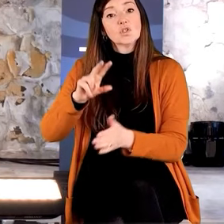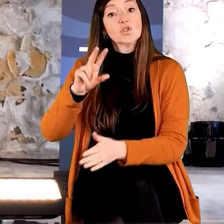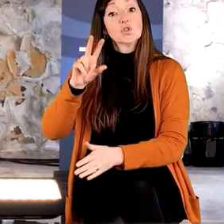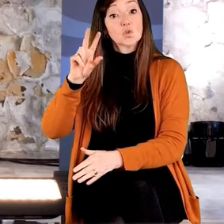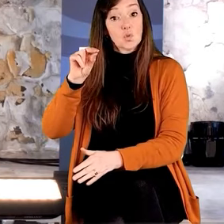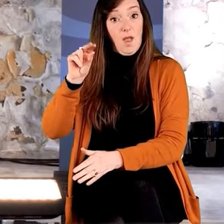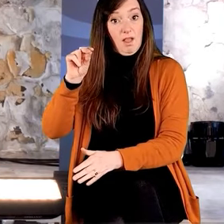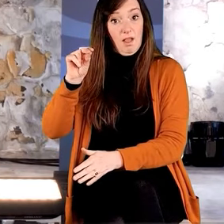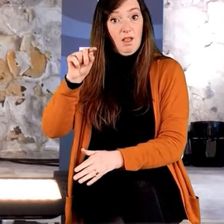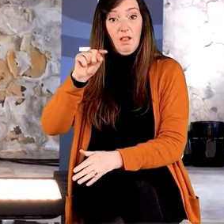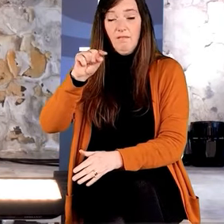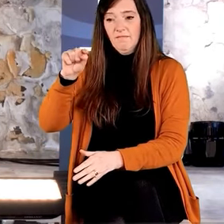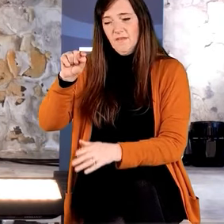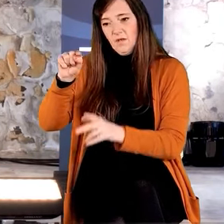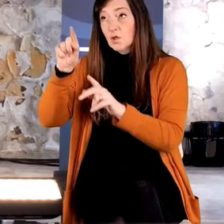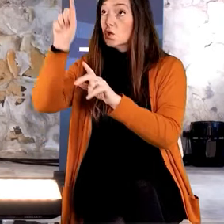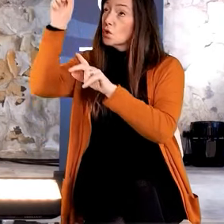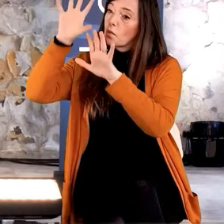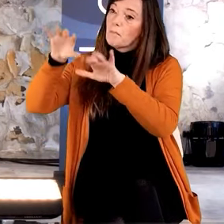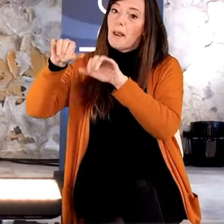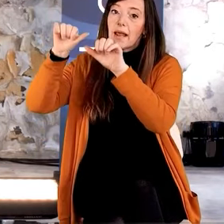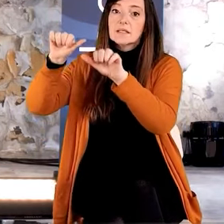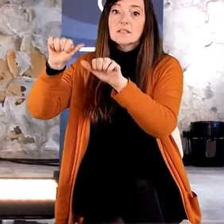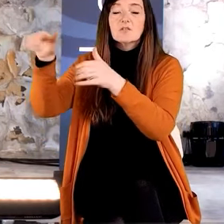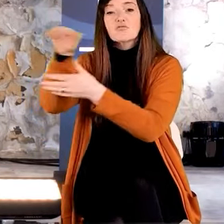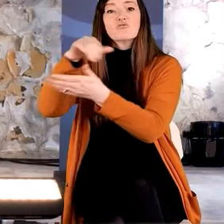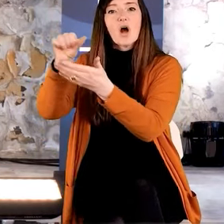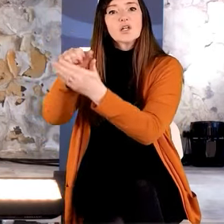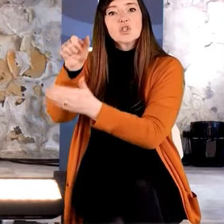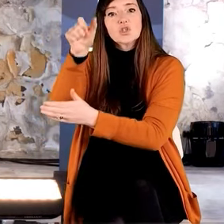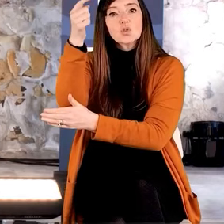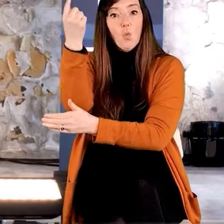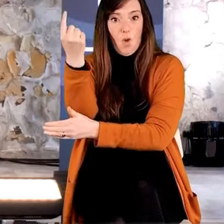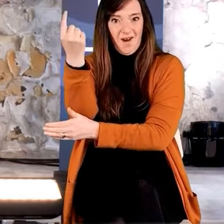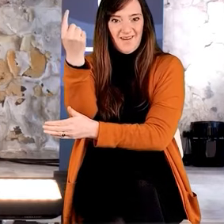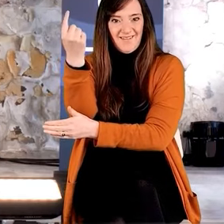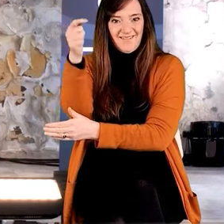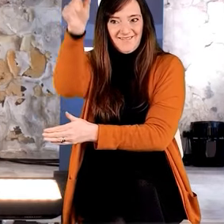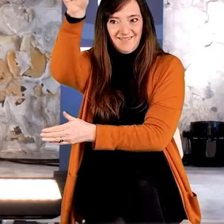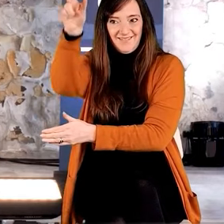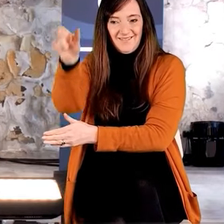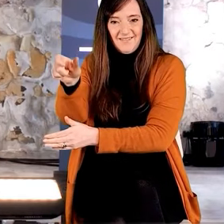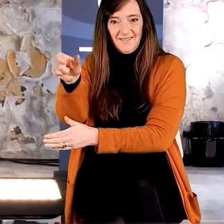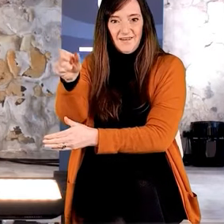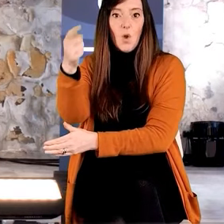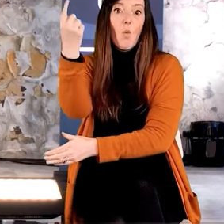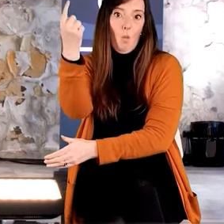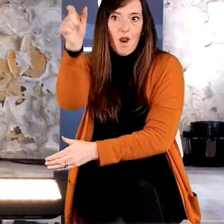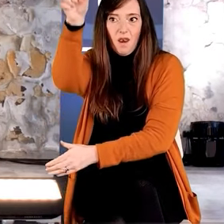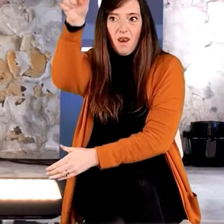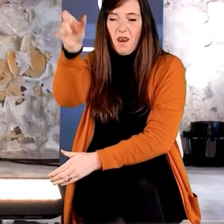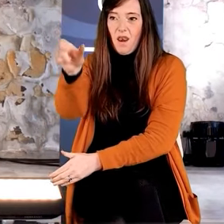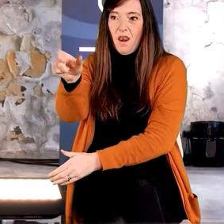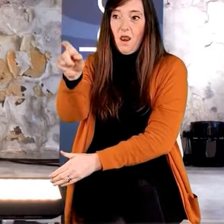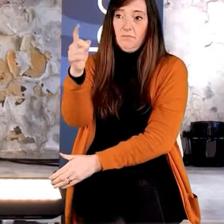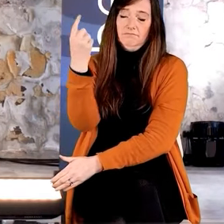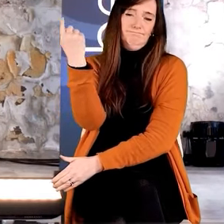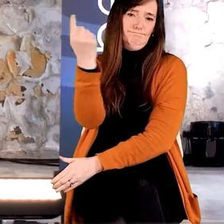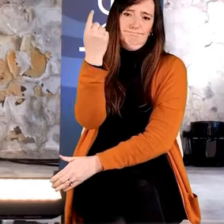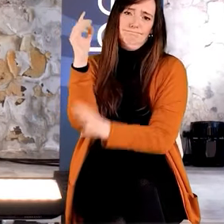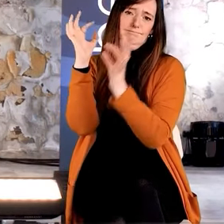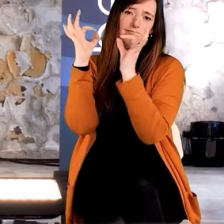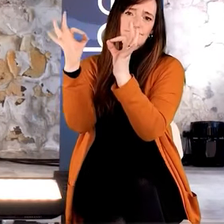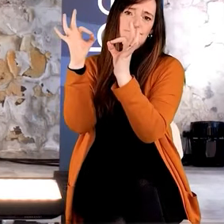12. You bless the righteous one. You cover him with favour as with a shield. And there's something rather wonderful there. The righteous